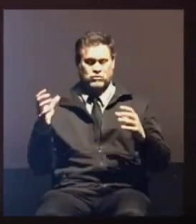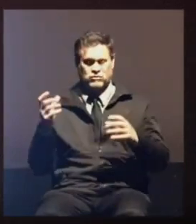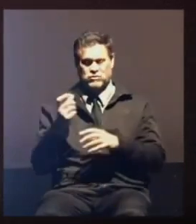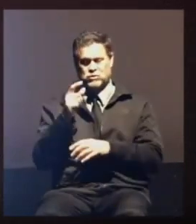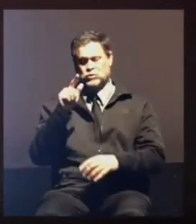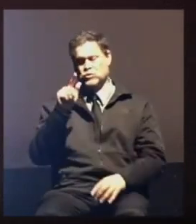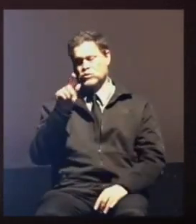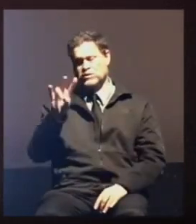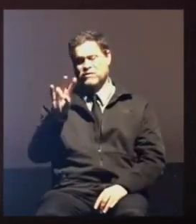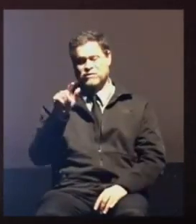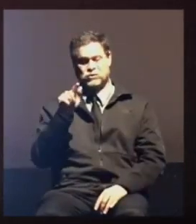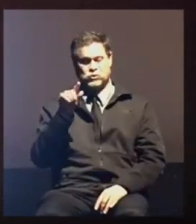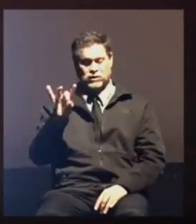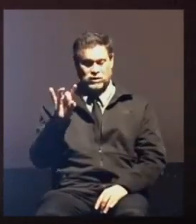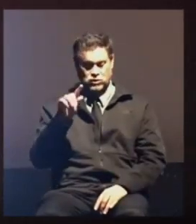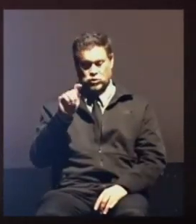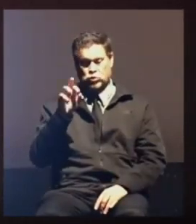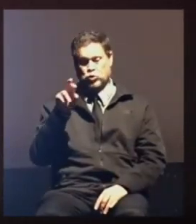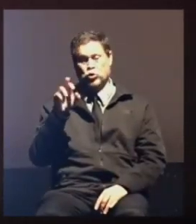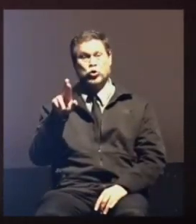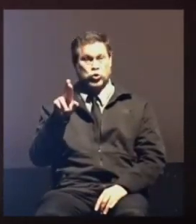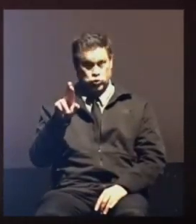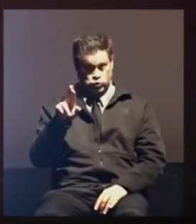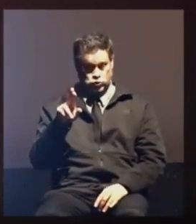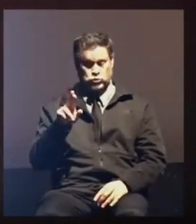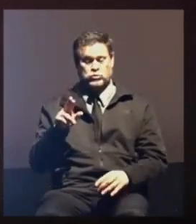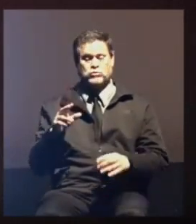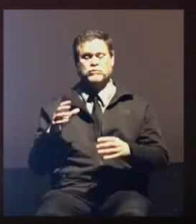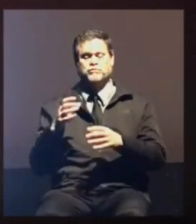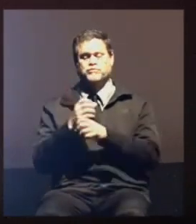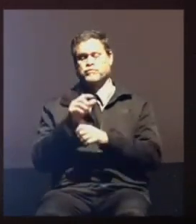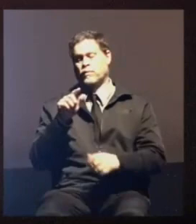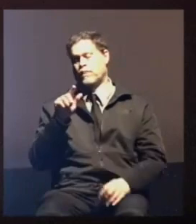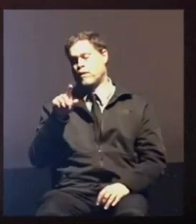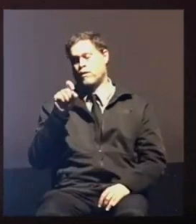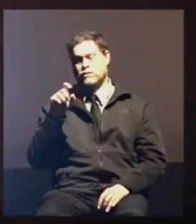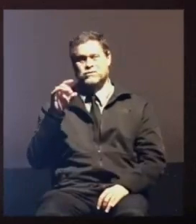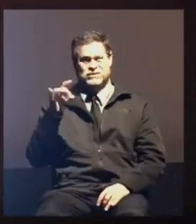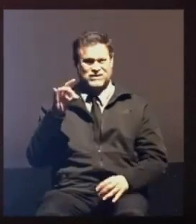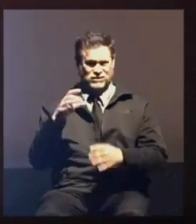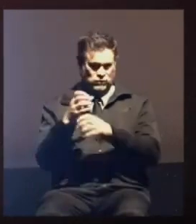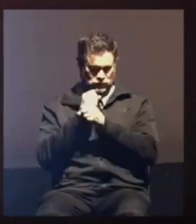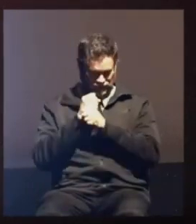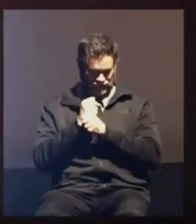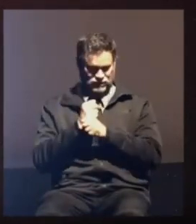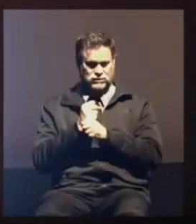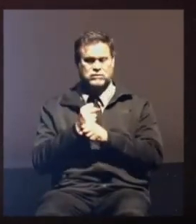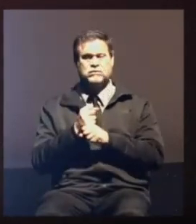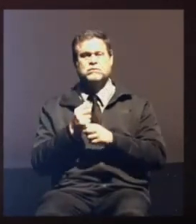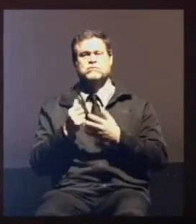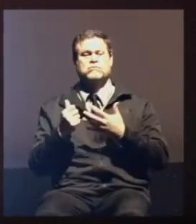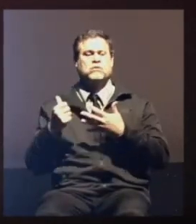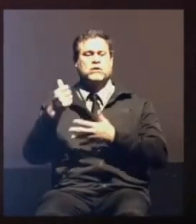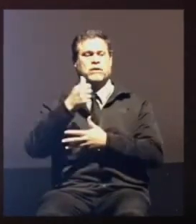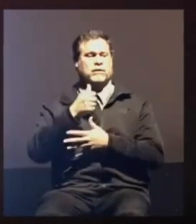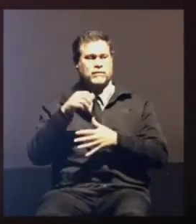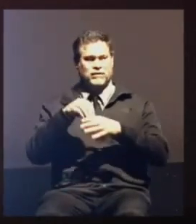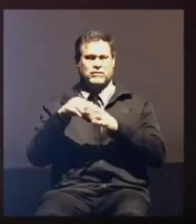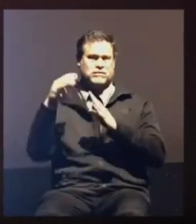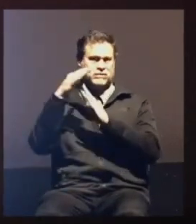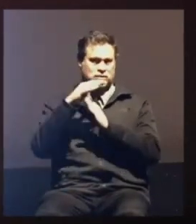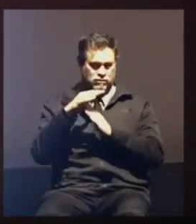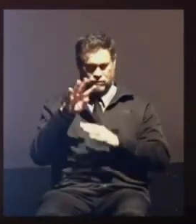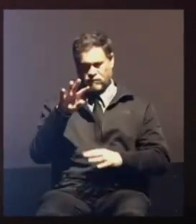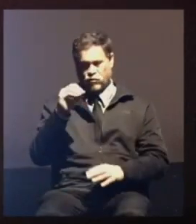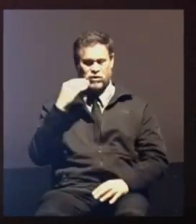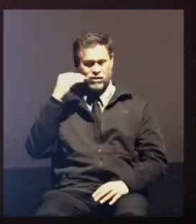27 and 28. Turner compiled 118 wins during his head coaching tenure, ranking him in the top